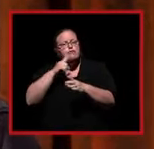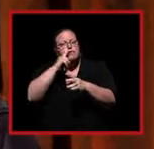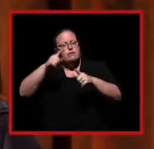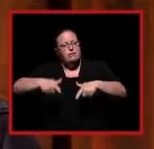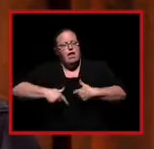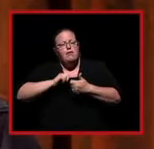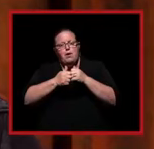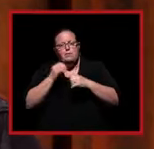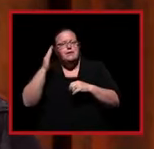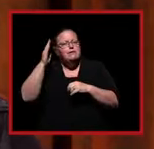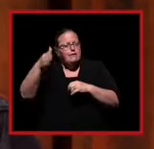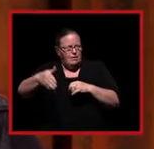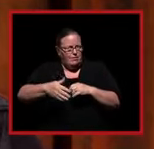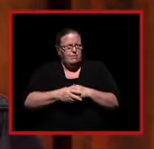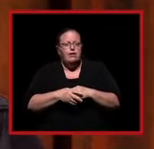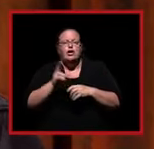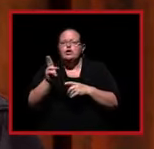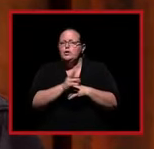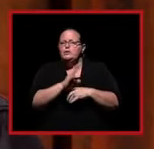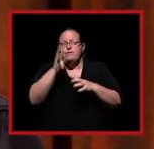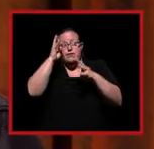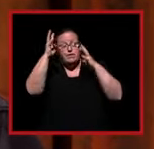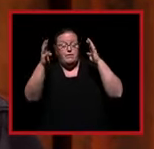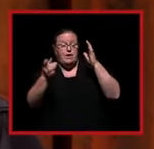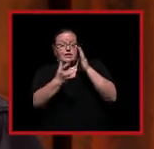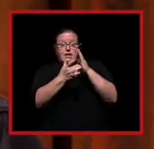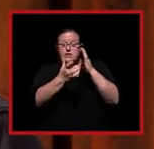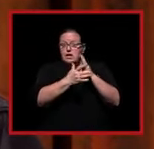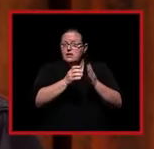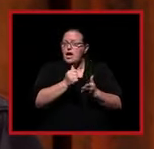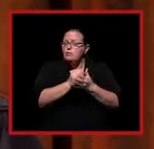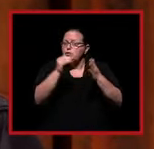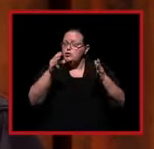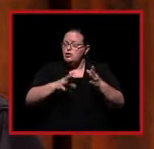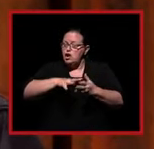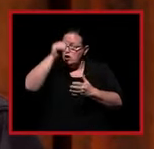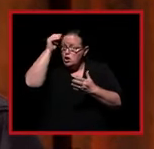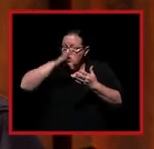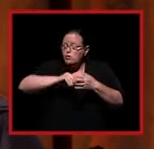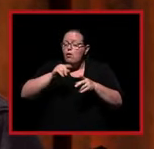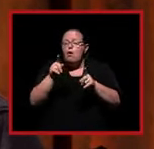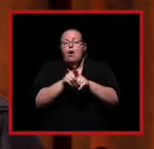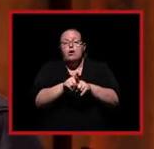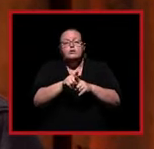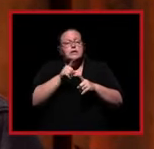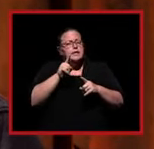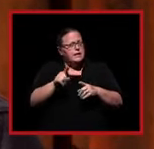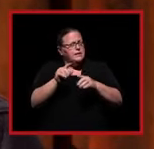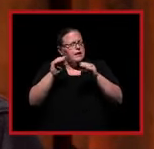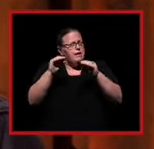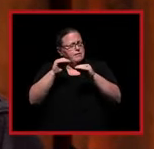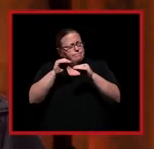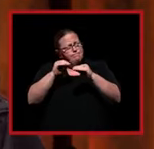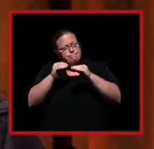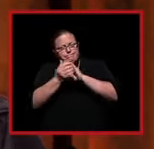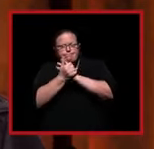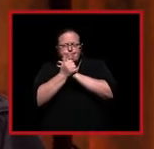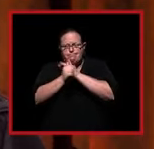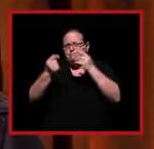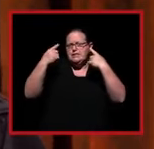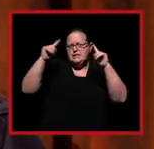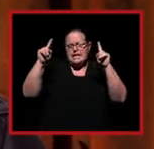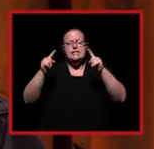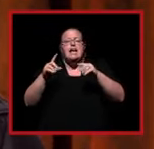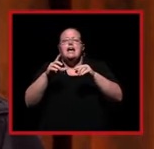of innovative technologies in the classroom to help Ryan assess his students' learning and his own effectiveness as a teacher, as well as project-based